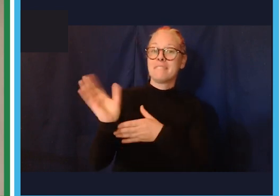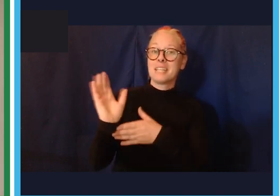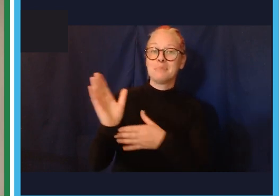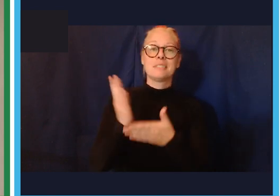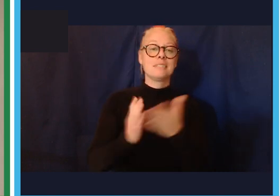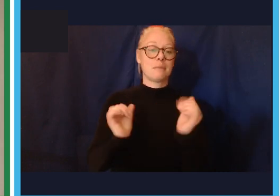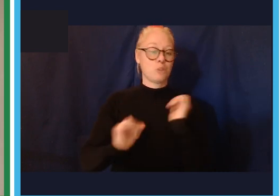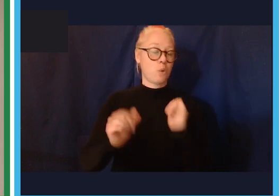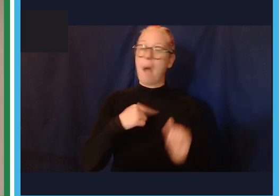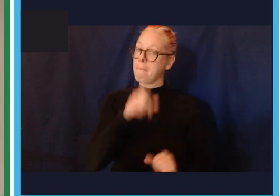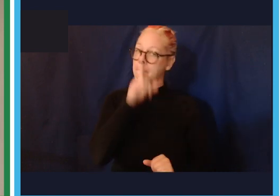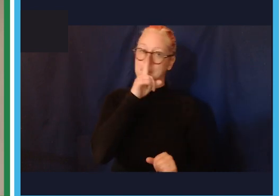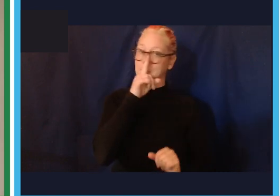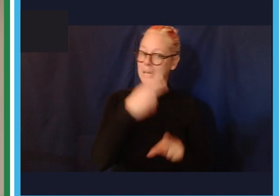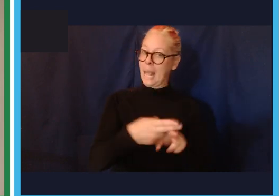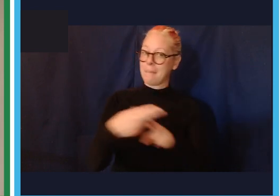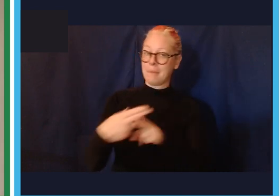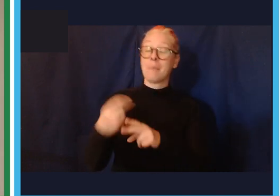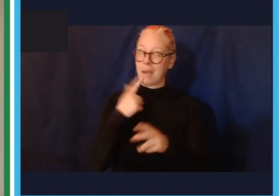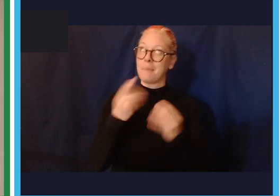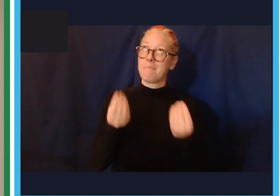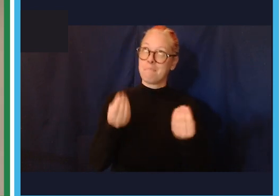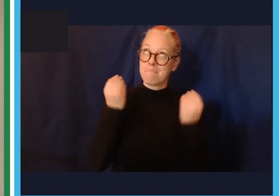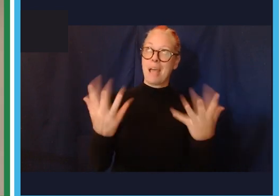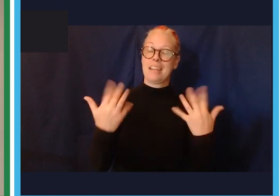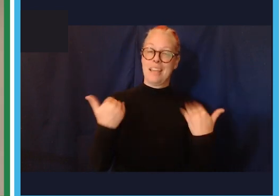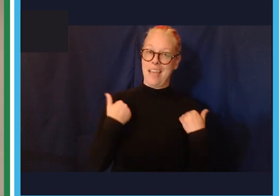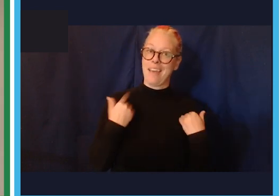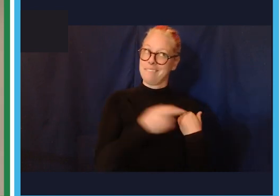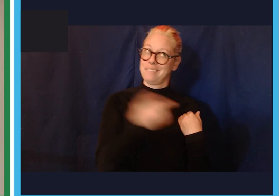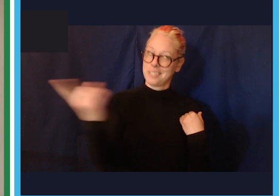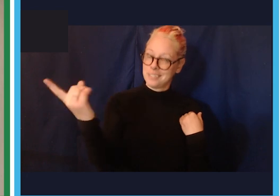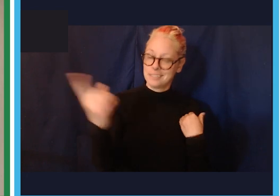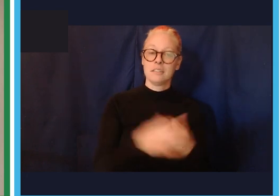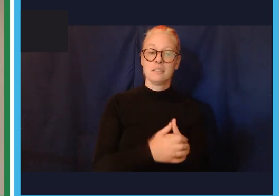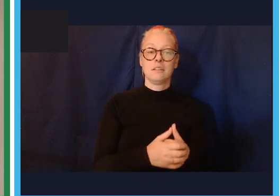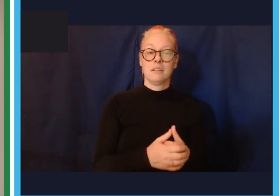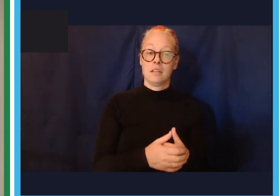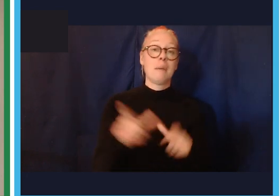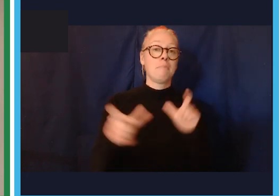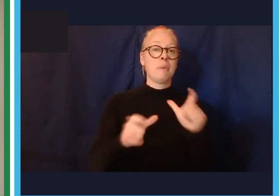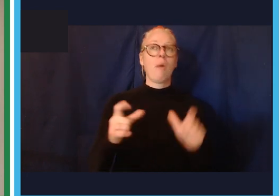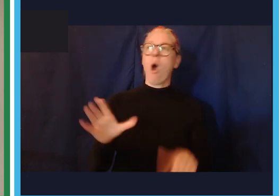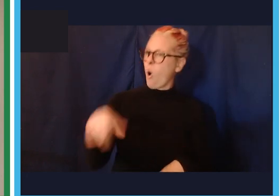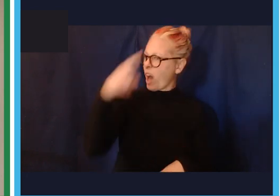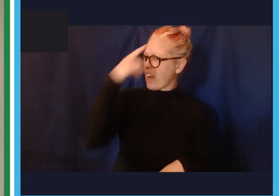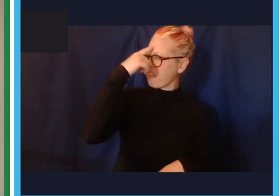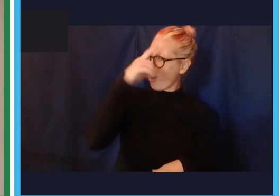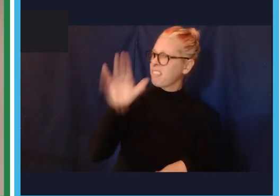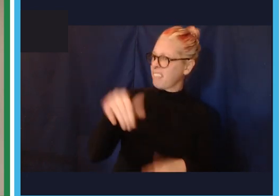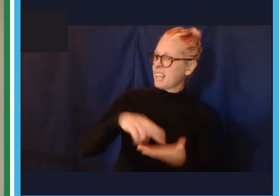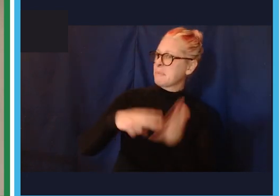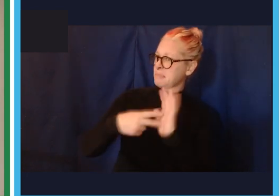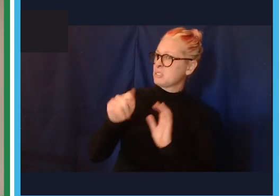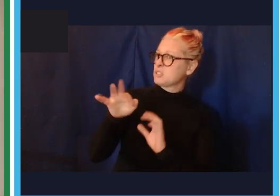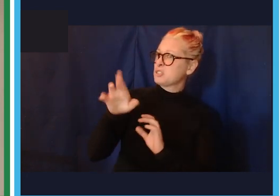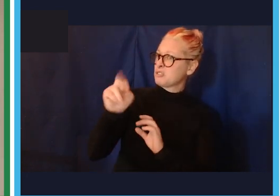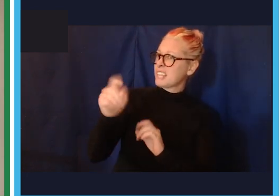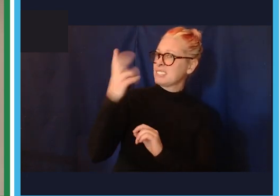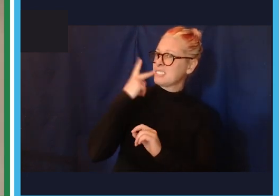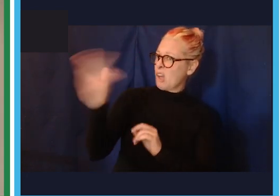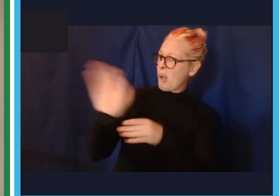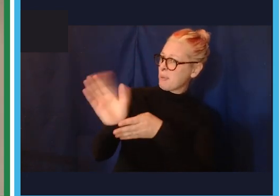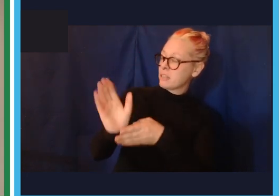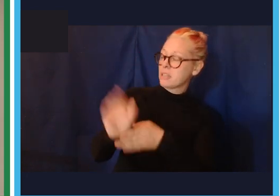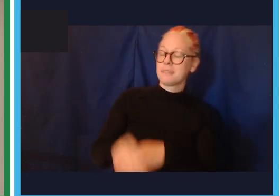condition. So just further to everything we're talking about, why it's so important to get people with these lived experiences